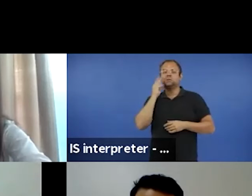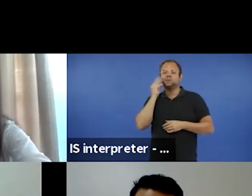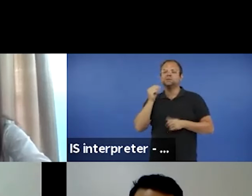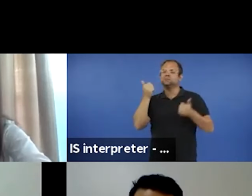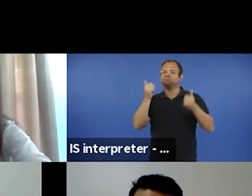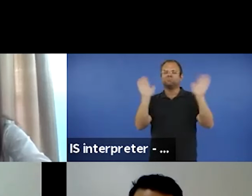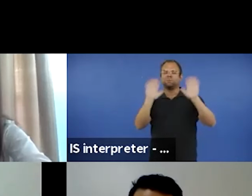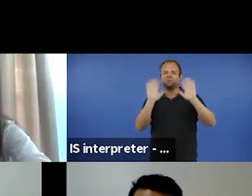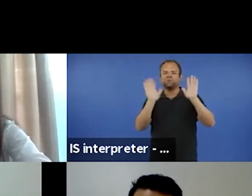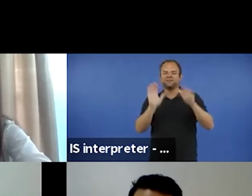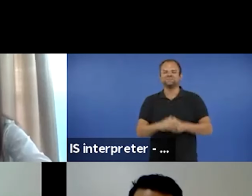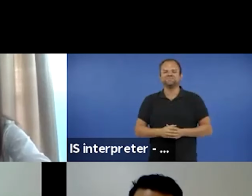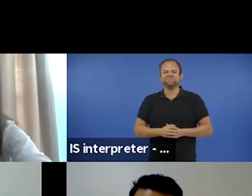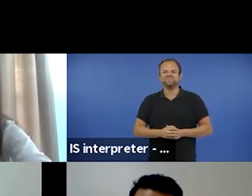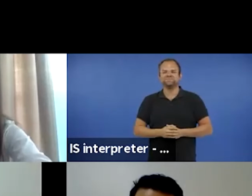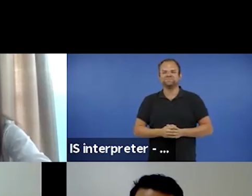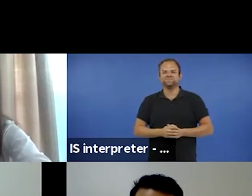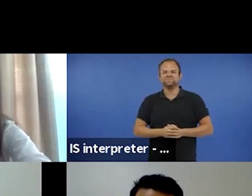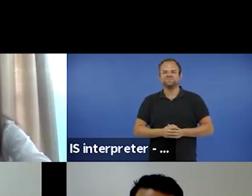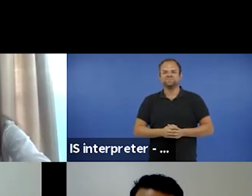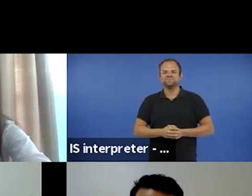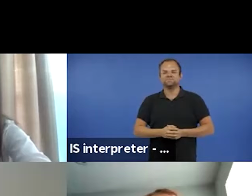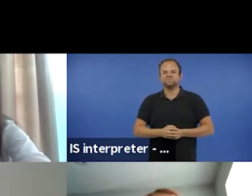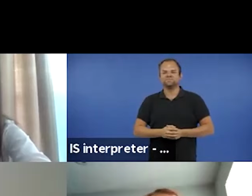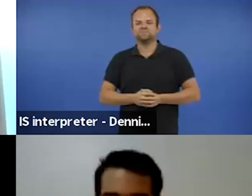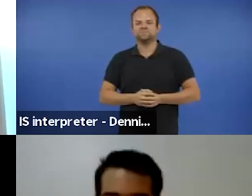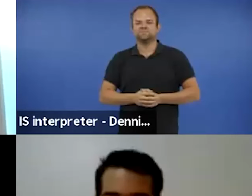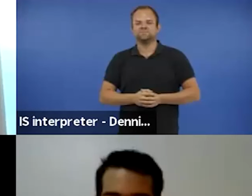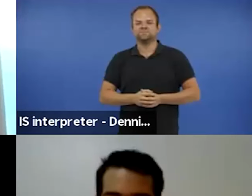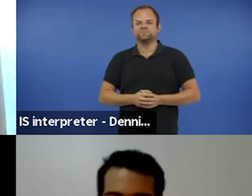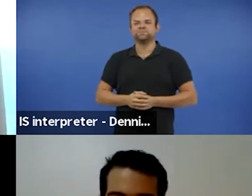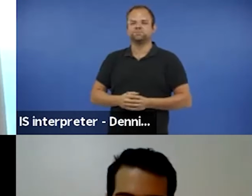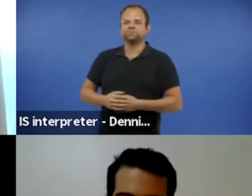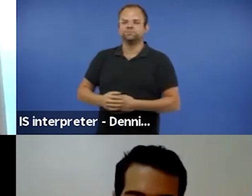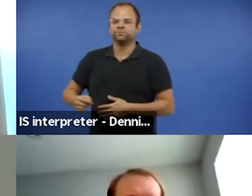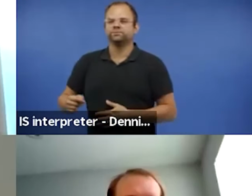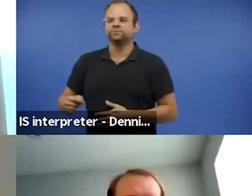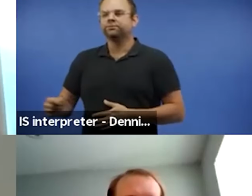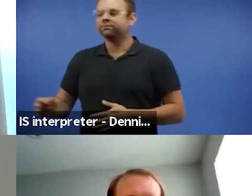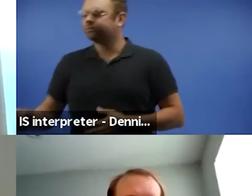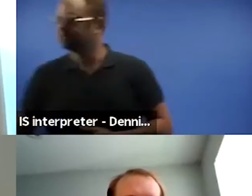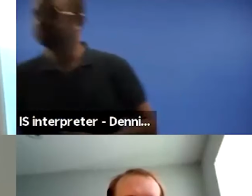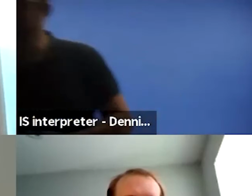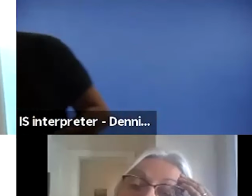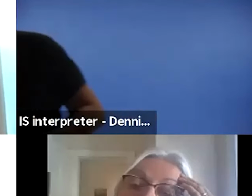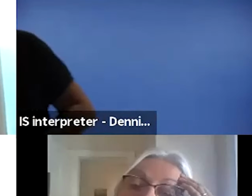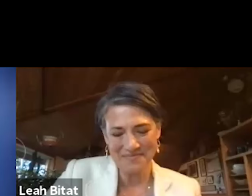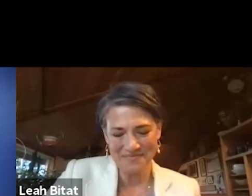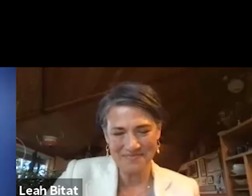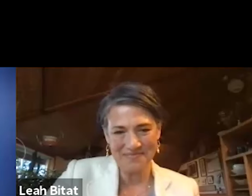Bye-bye. Bye-bye. Thank you very much, Leah. Thank you. Bye-bye.